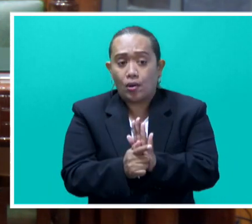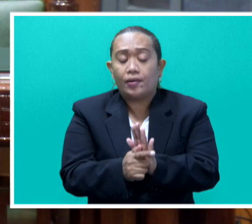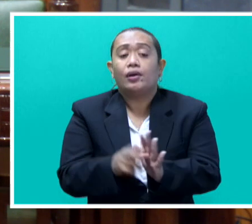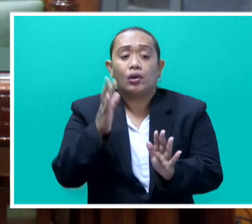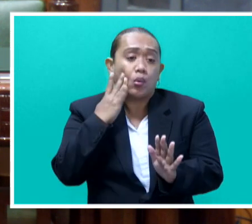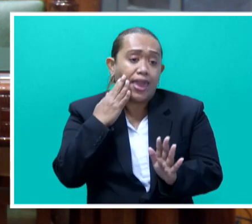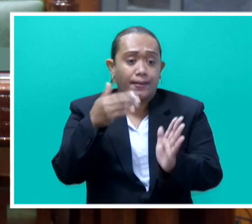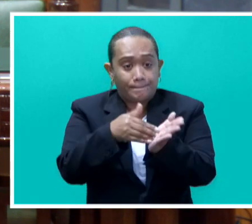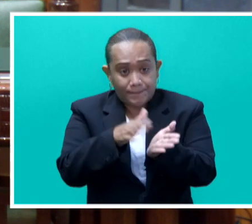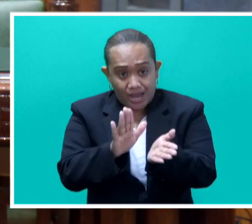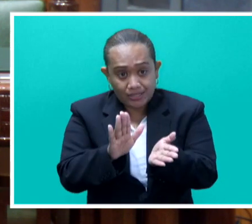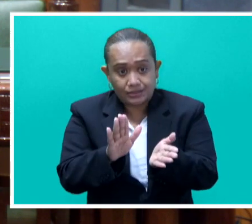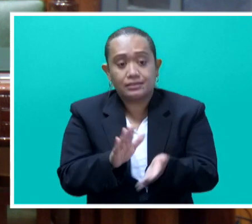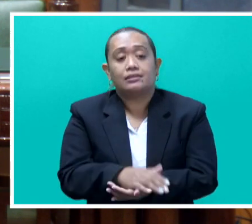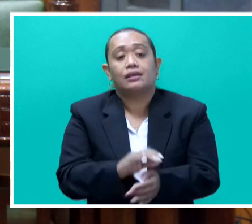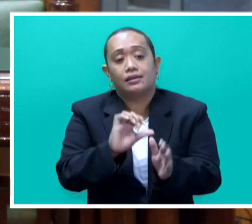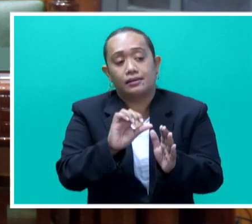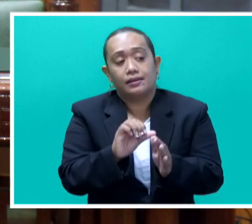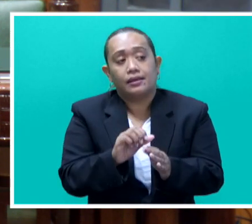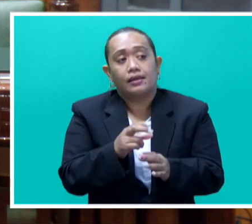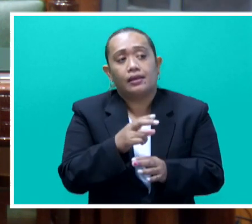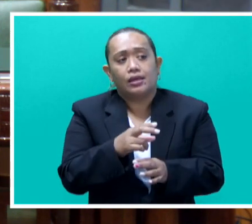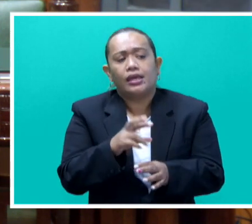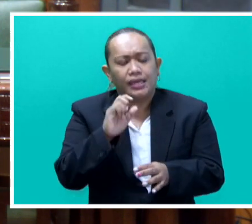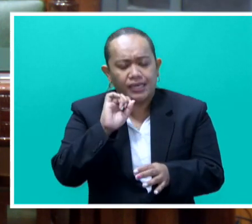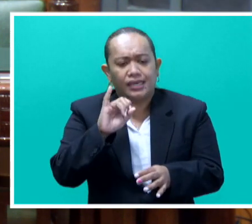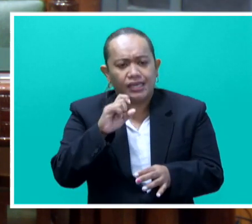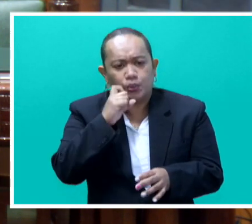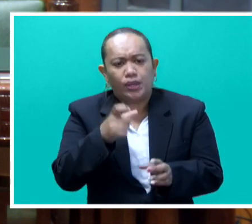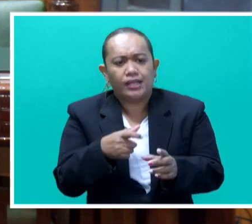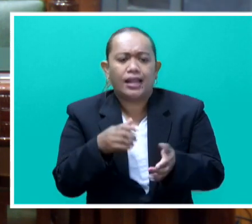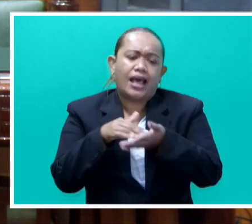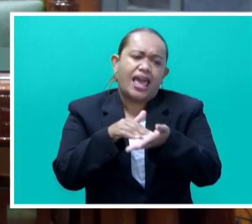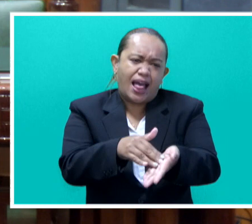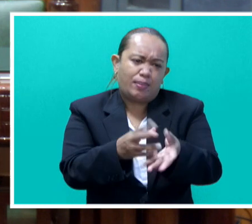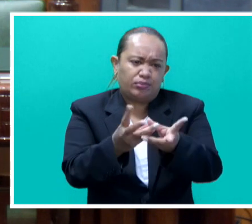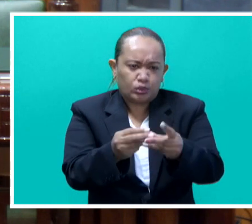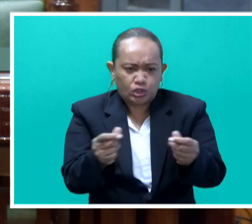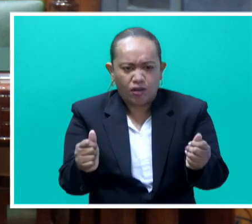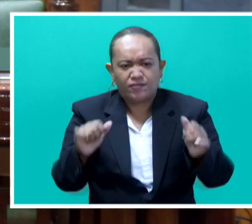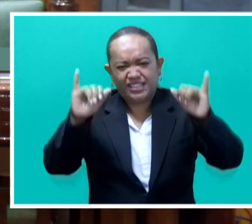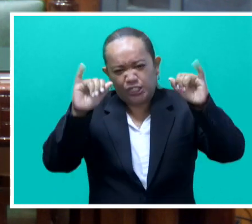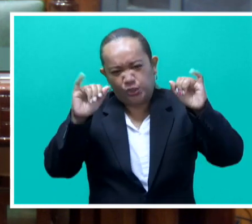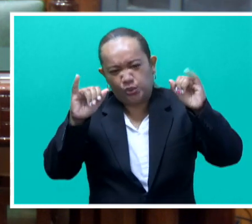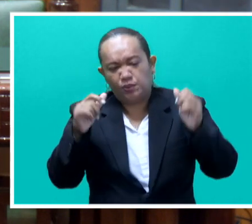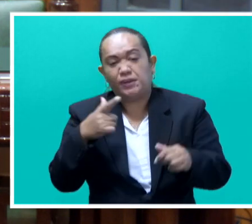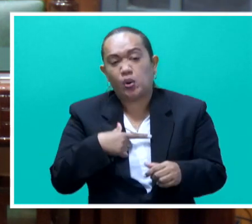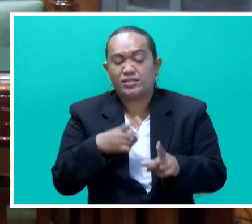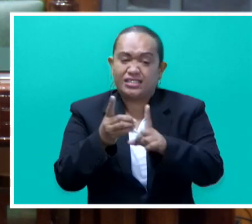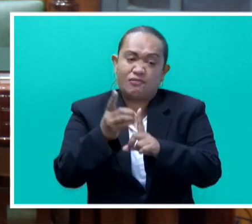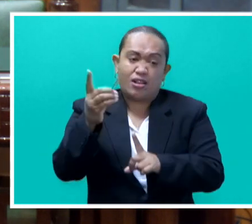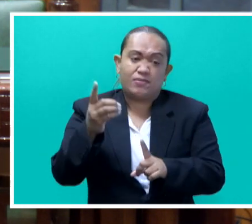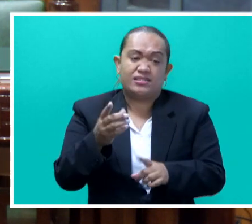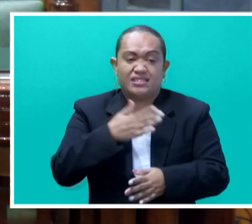will remove a number of issues that is faced by the developers and investors. As I have said, the